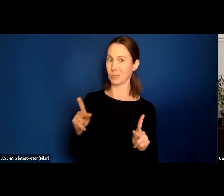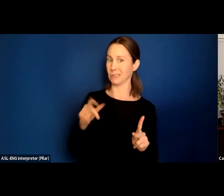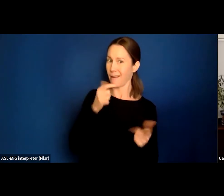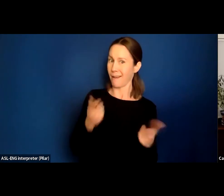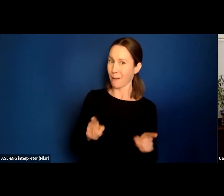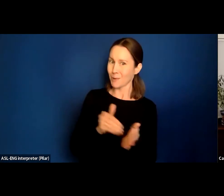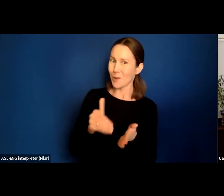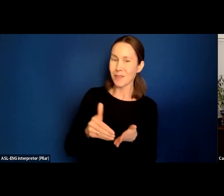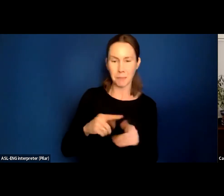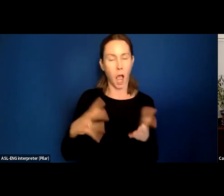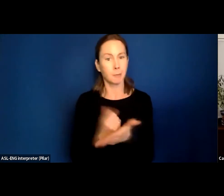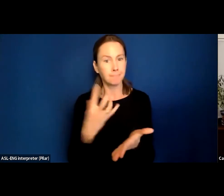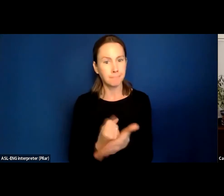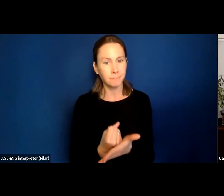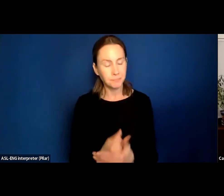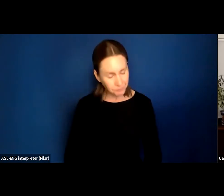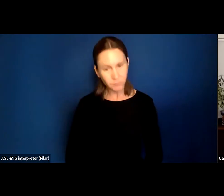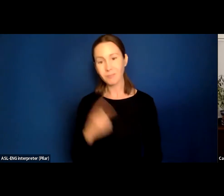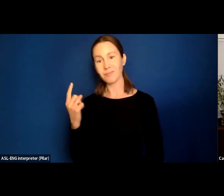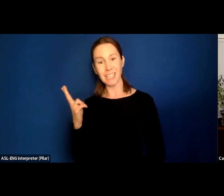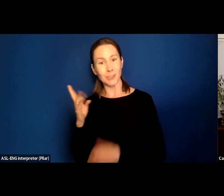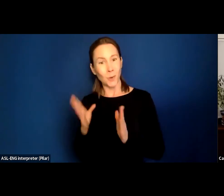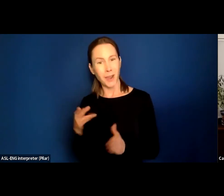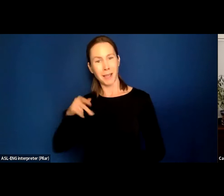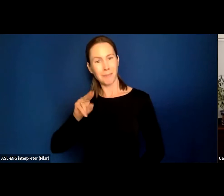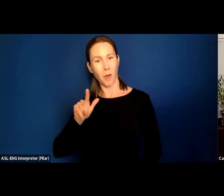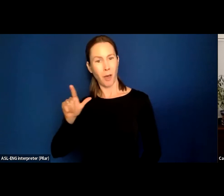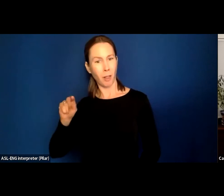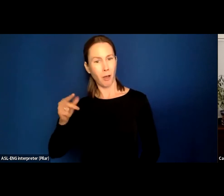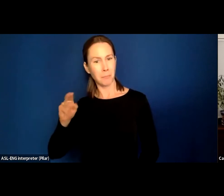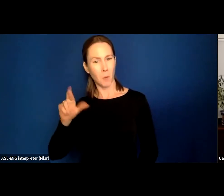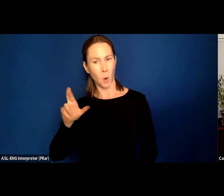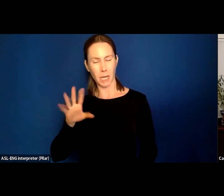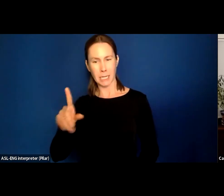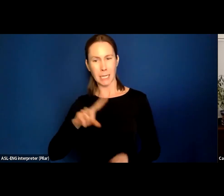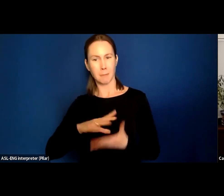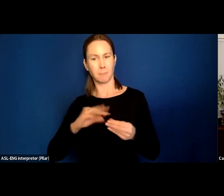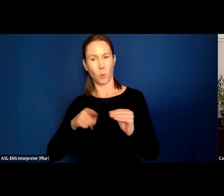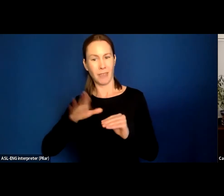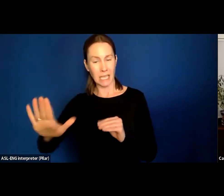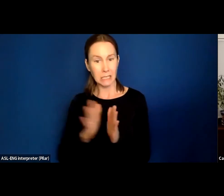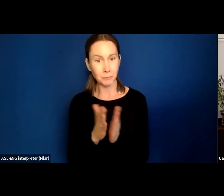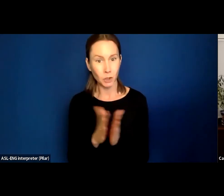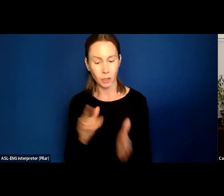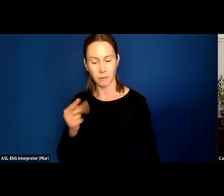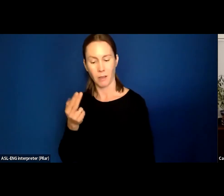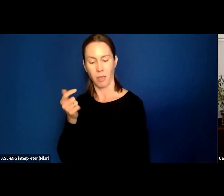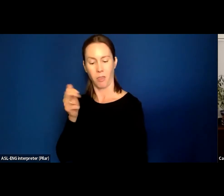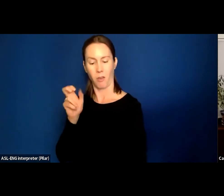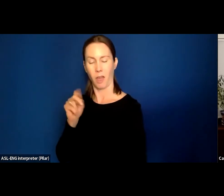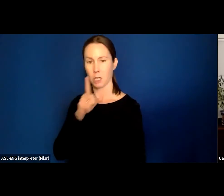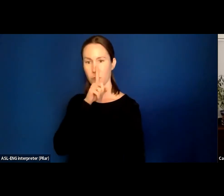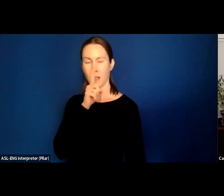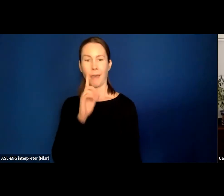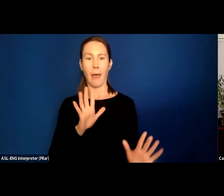do this. But as historian Paul Longmore showed in his path-breaking book, Telethons, Spectacle, Disability, and the Business